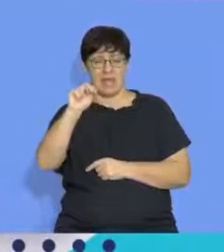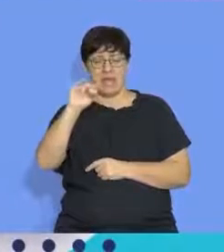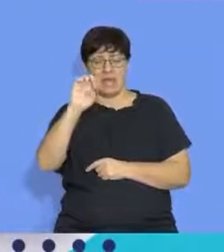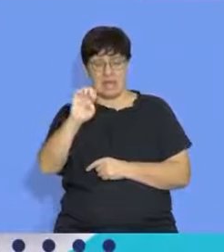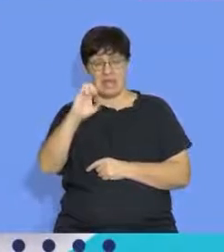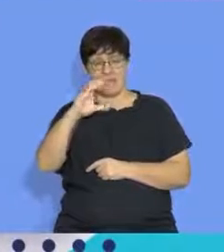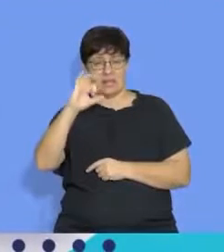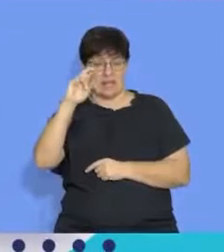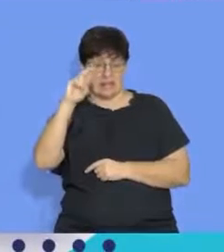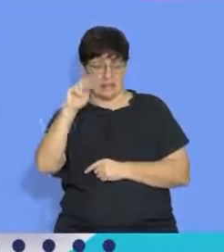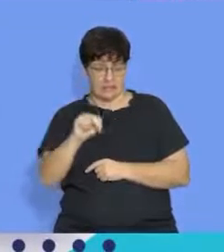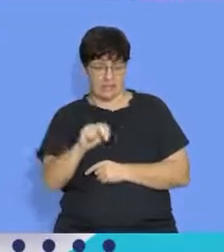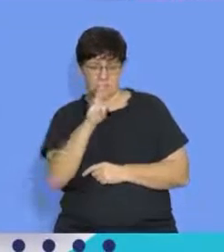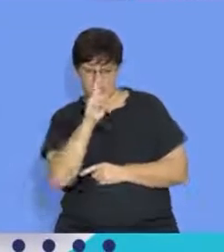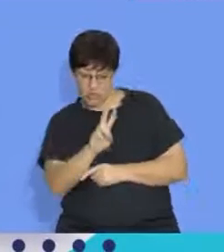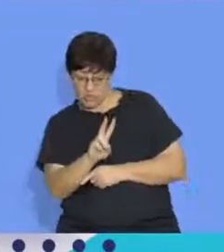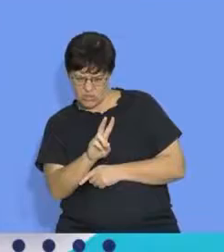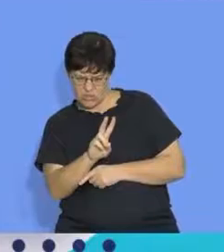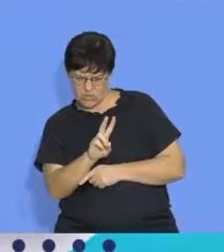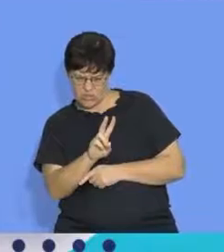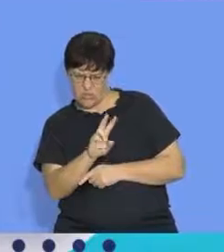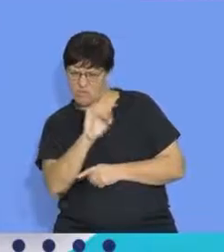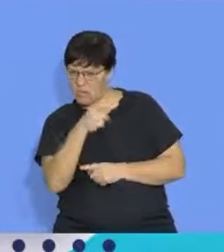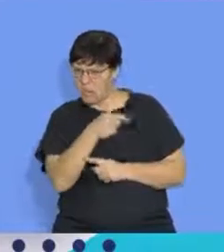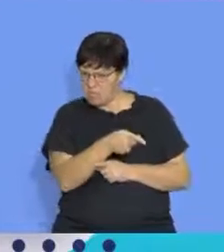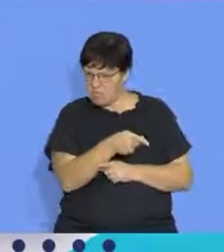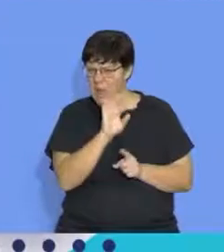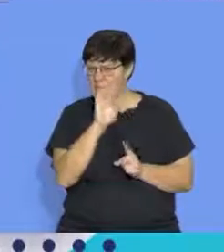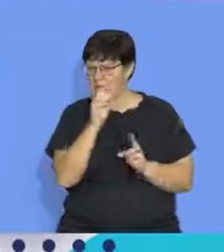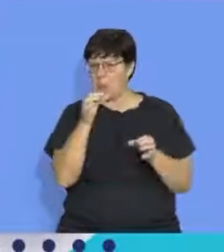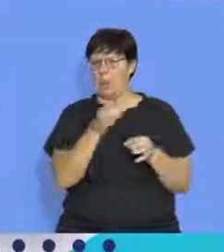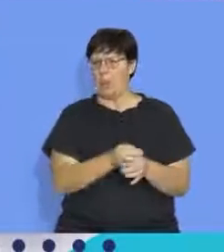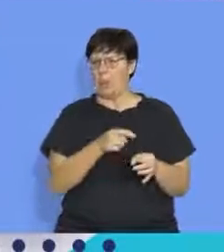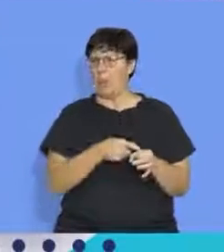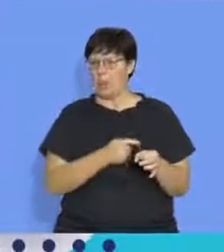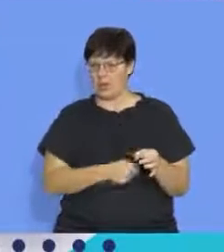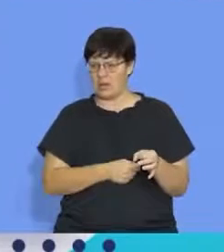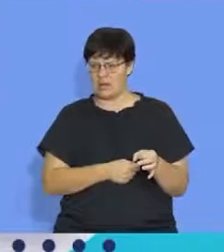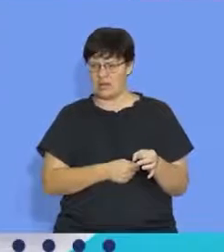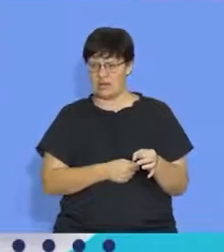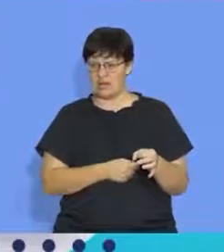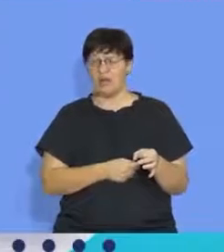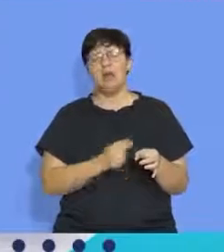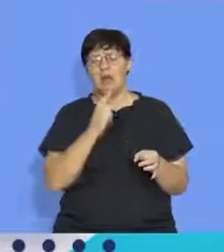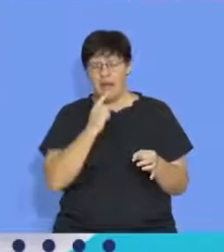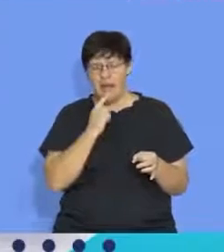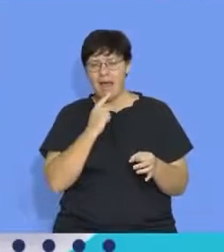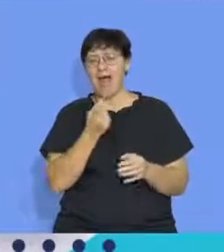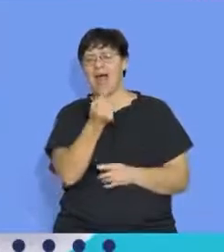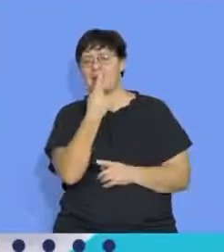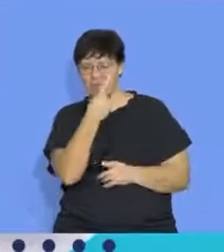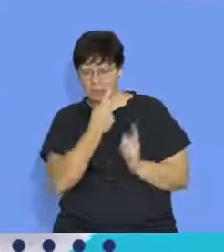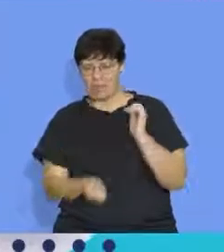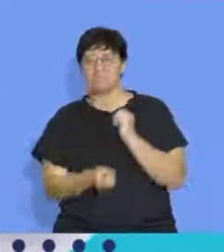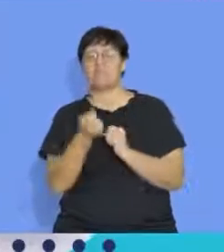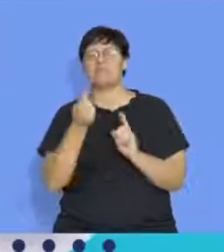the fungus was, there was very little bacteria. And this is where the whole concept of an antibiotic is. An